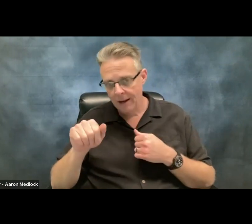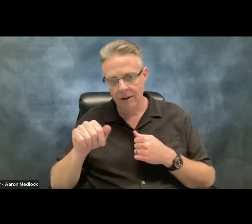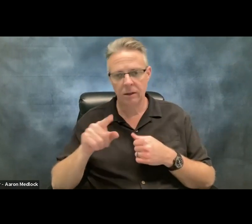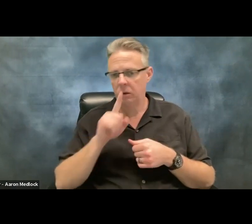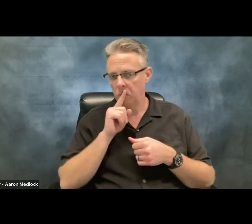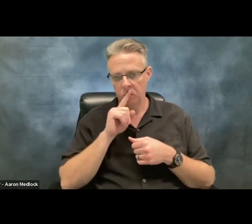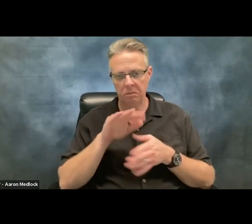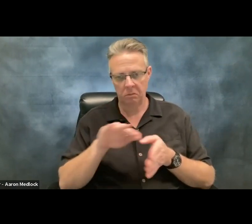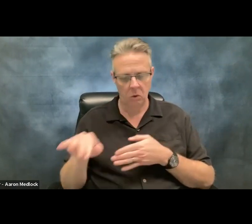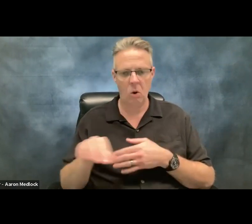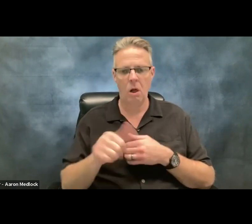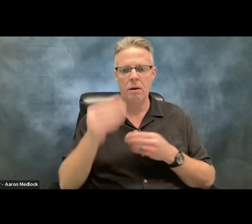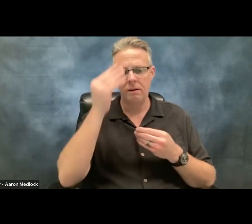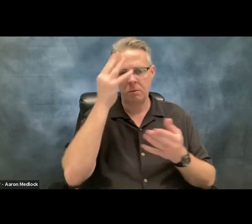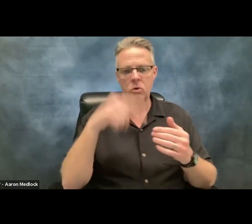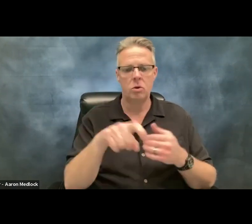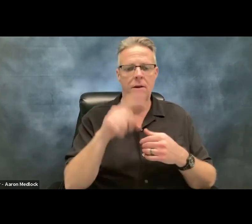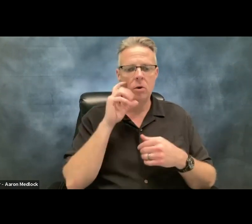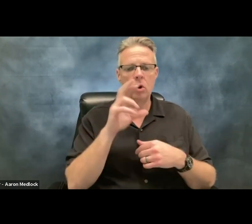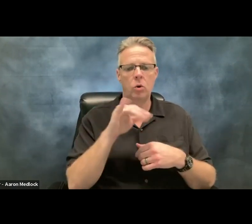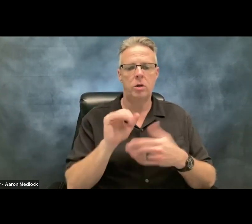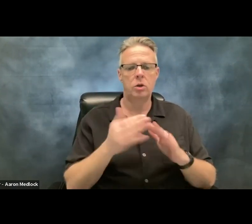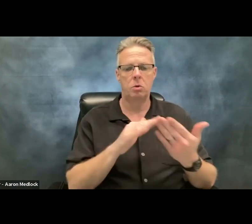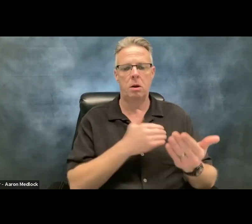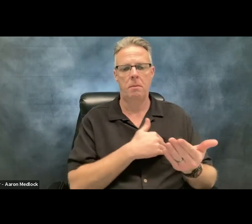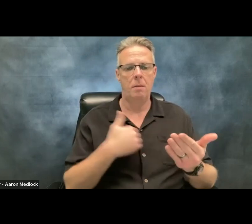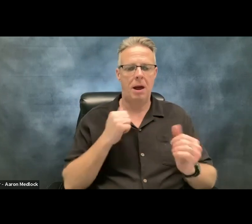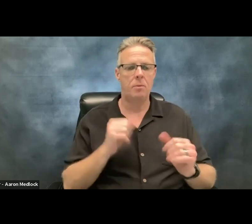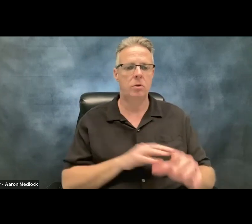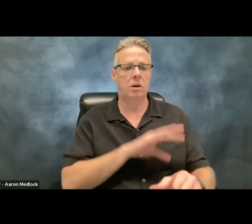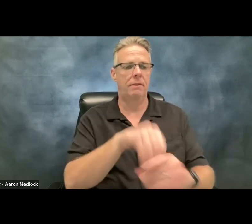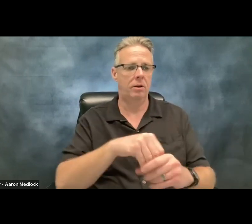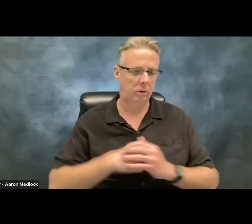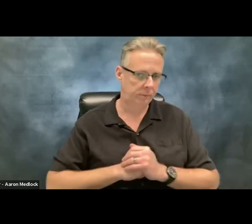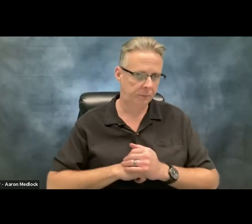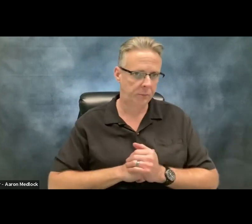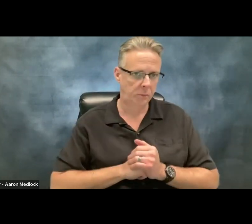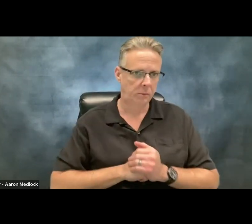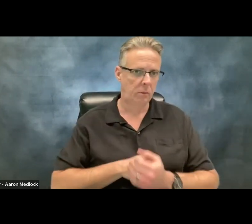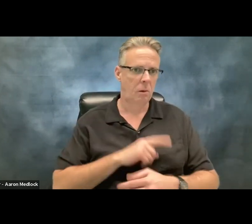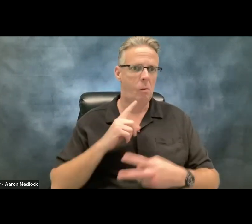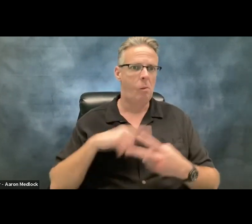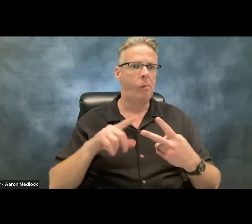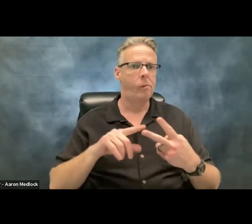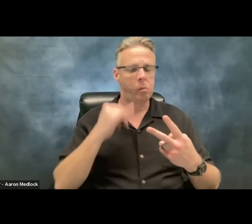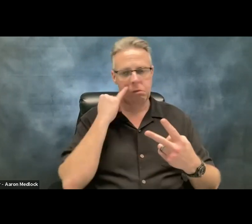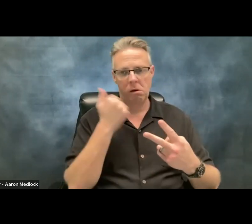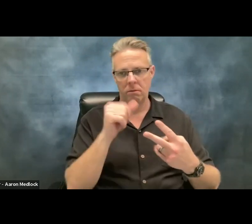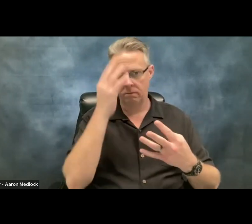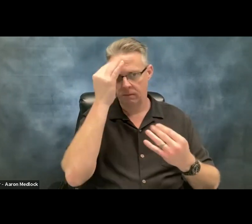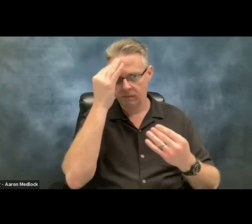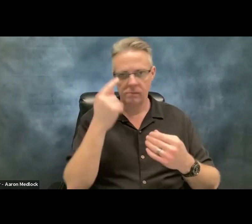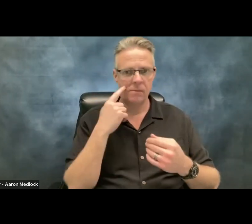or whatever, do you need as a CRIS committee member to be able to engage in that conversation? And also, if you have any thoughts